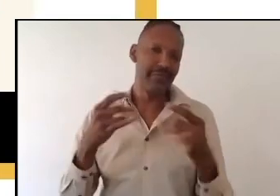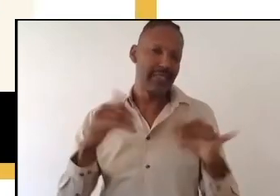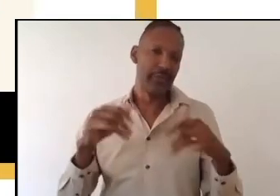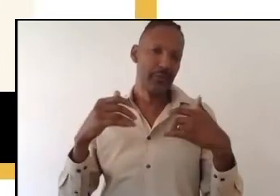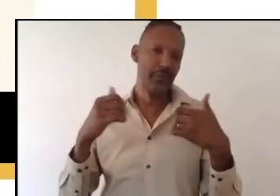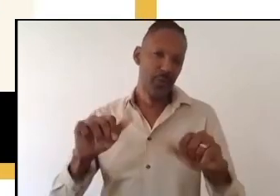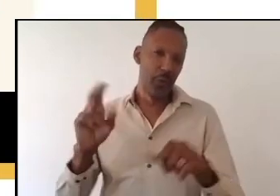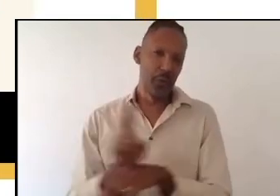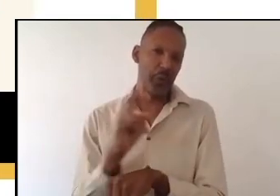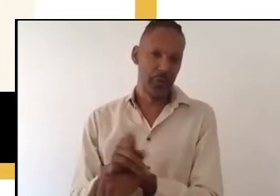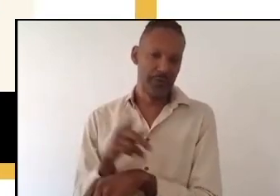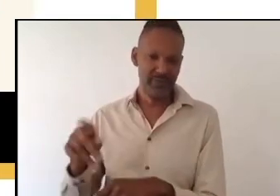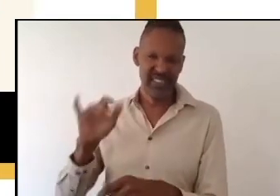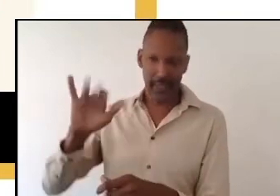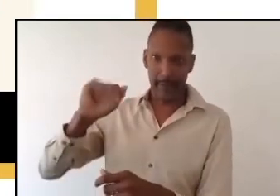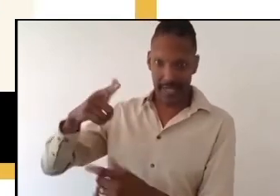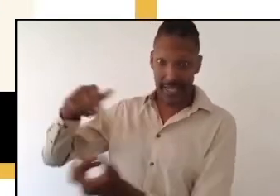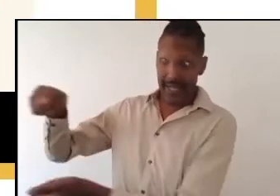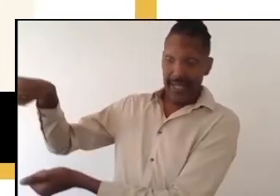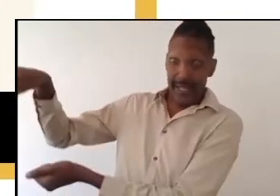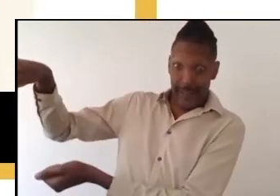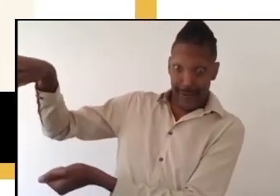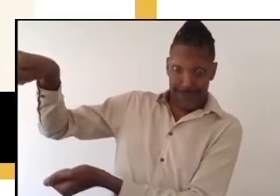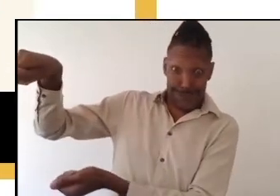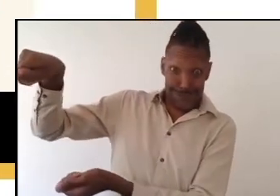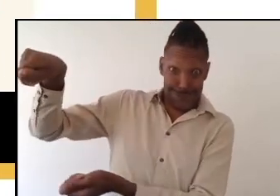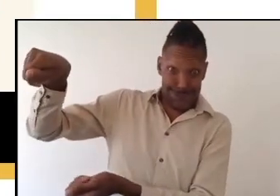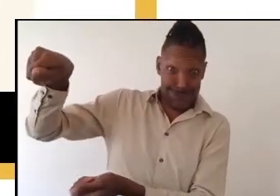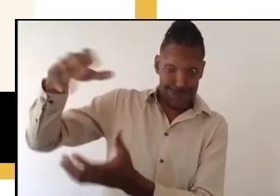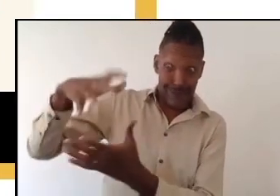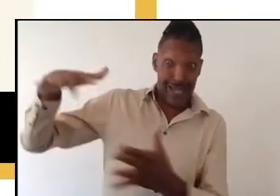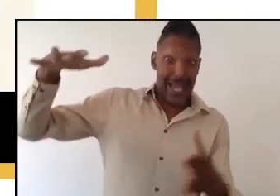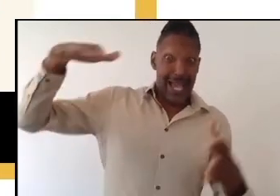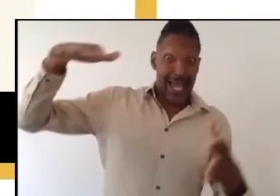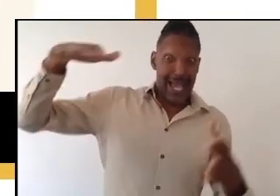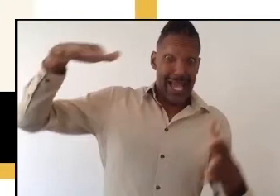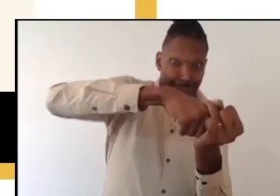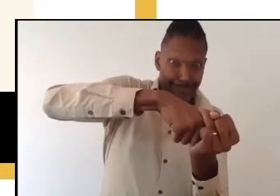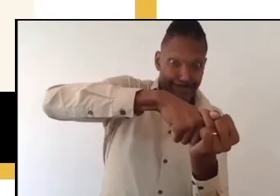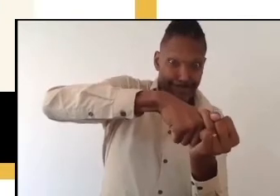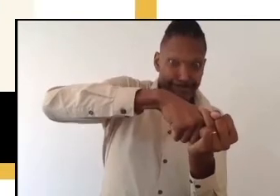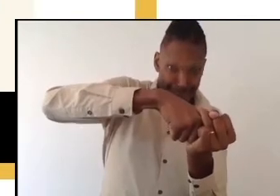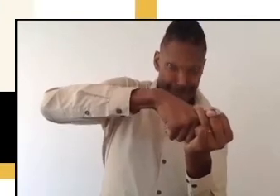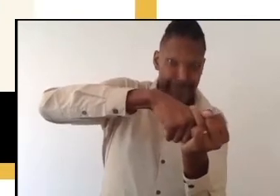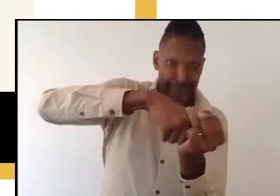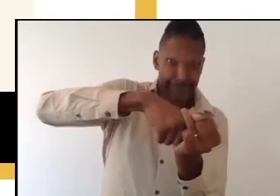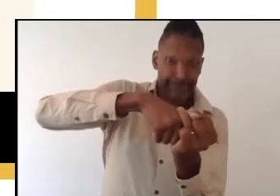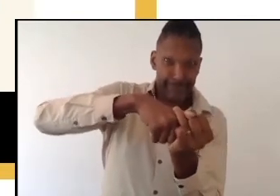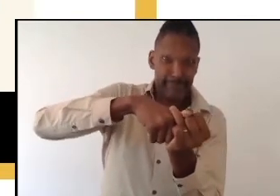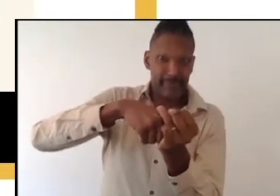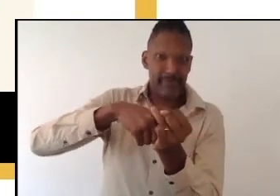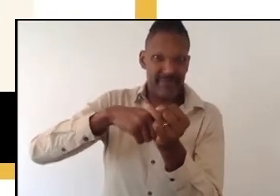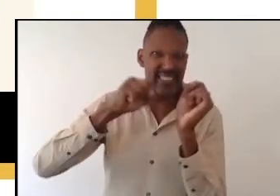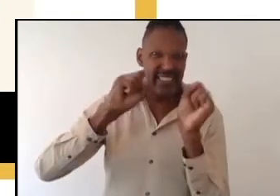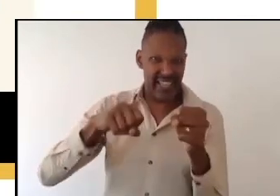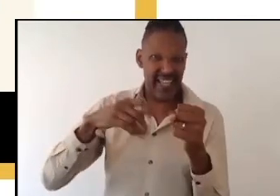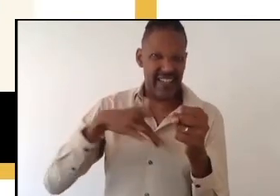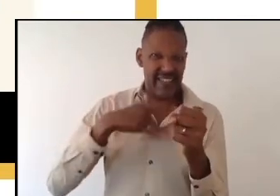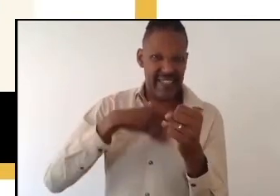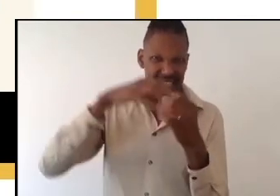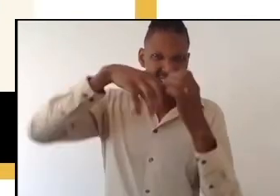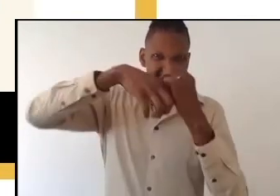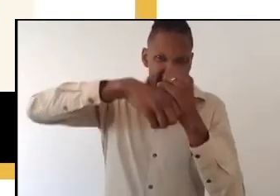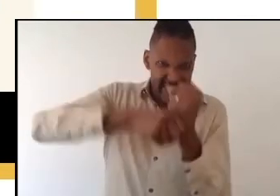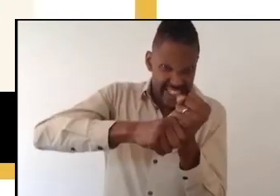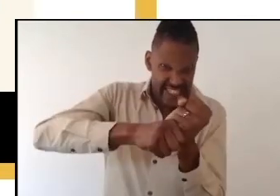air you caught. If it is closed so that it is airtight, you can squeeze the bag with the air in it